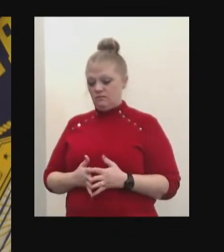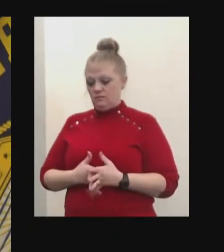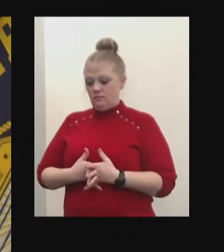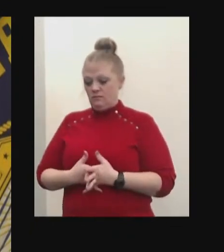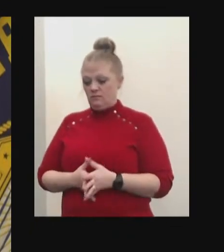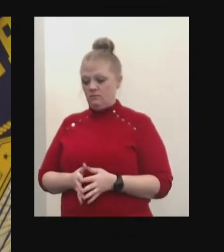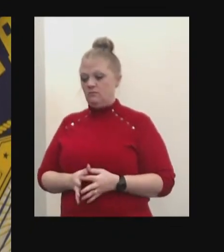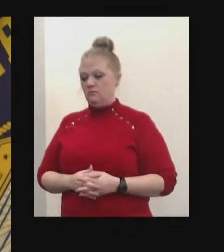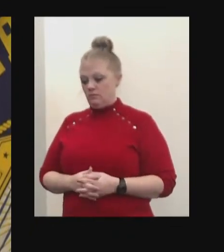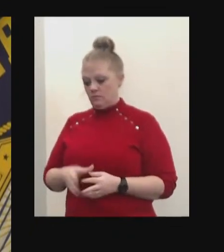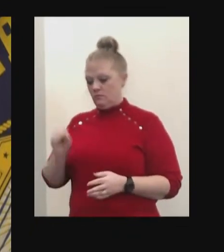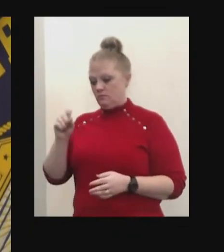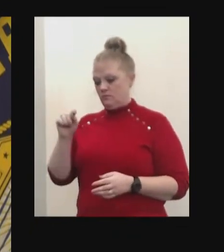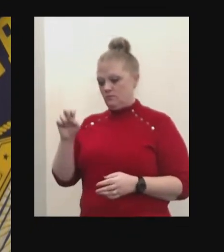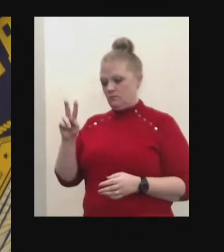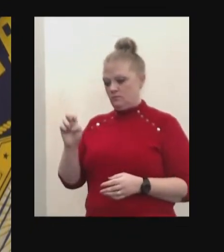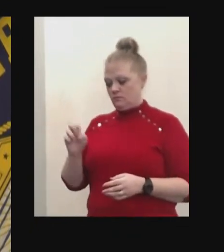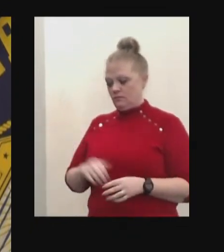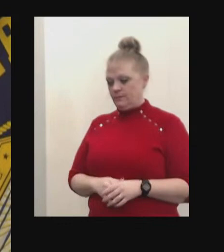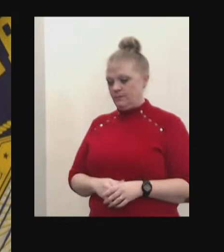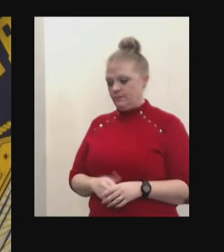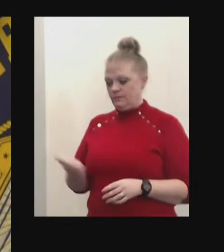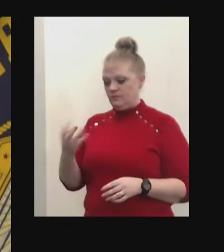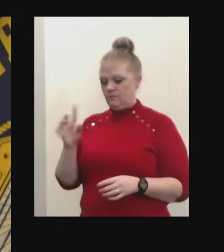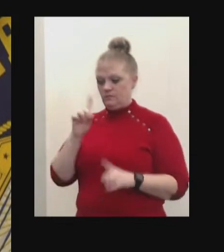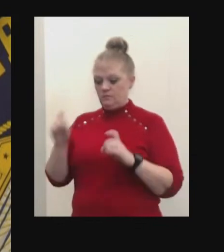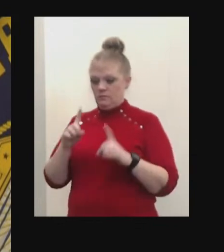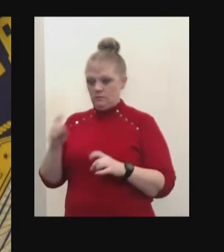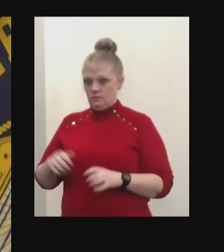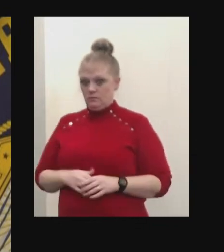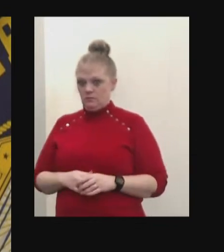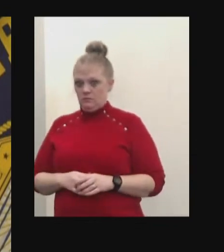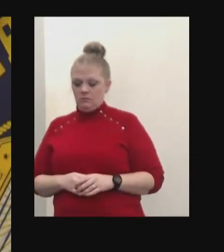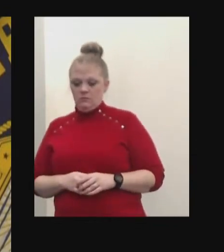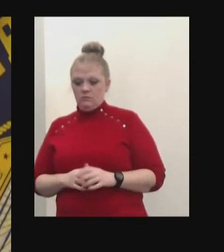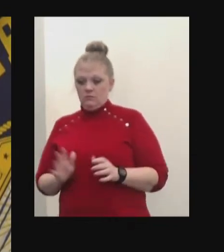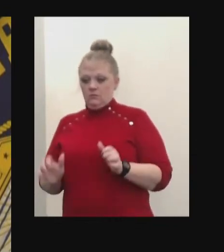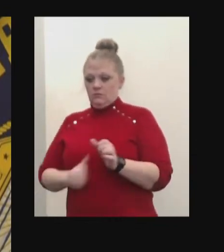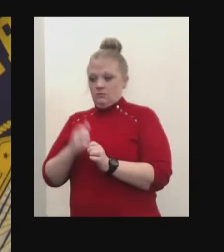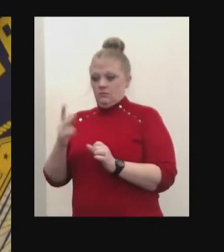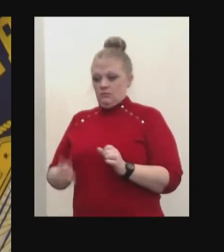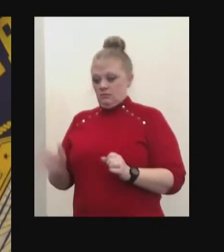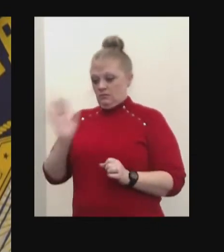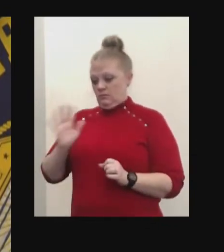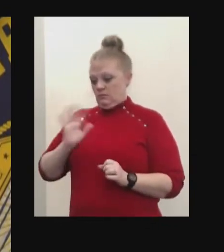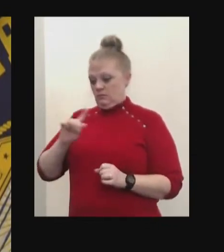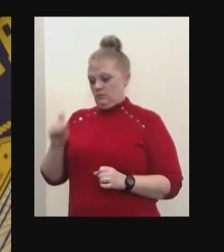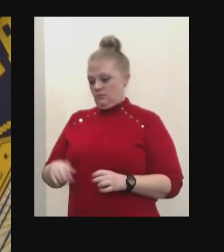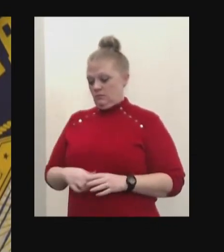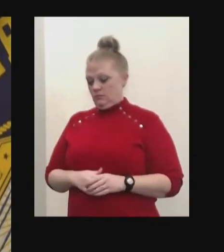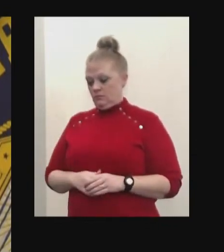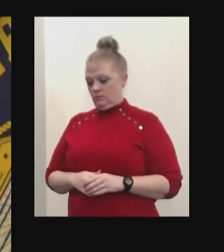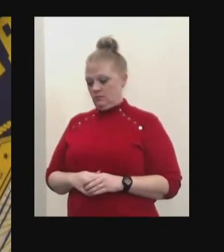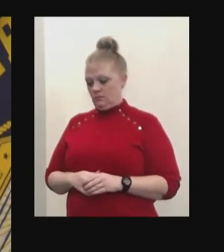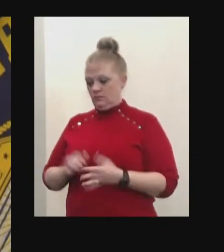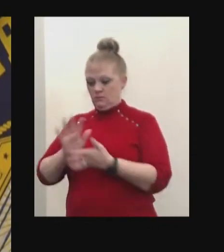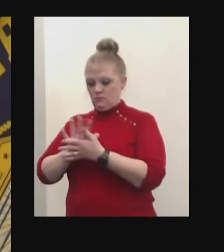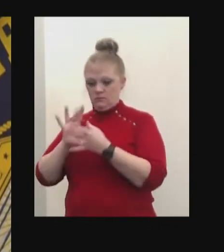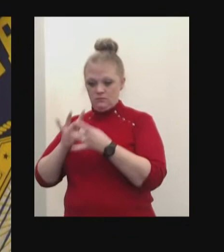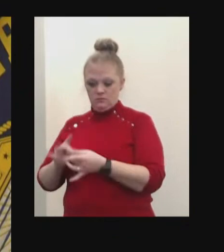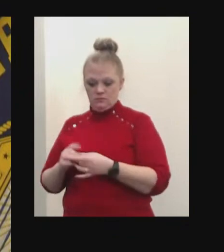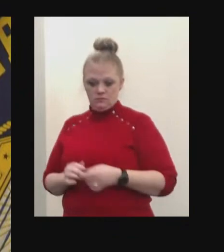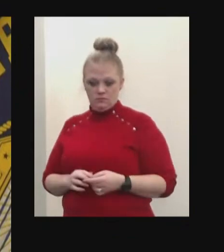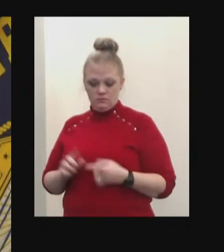Yeah, Steve Brown. A couple of questions dovetailing off of the previous question just a little bit, but they're both school-related. One,